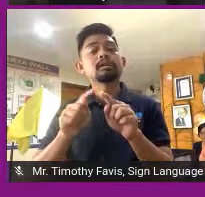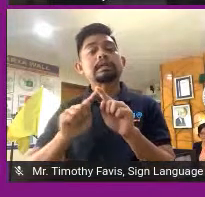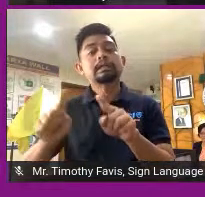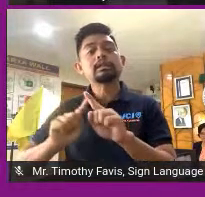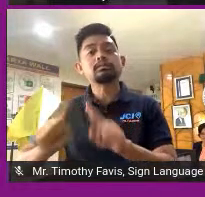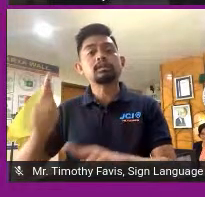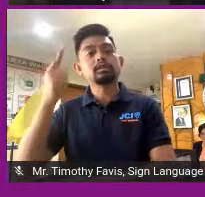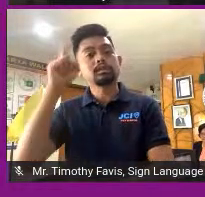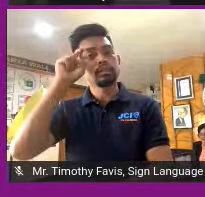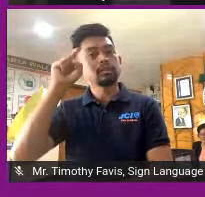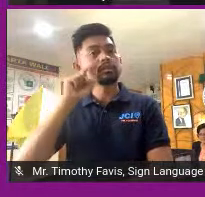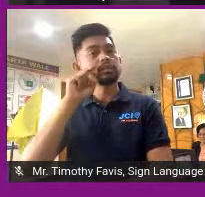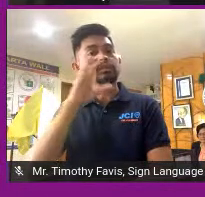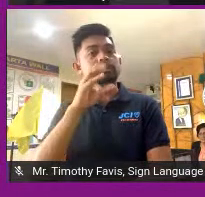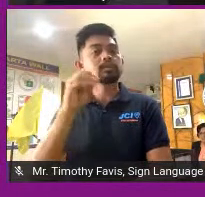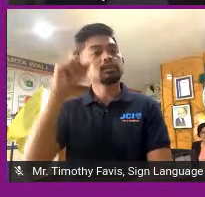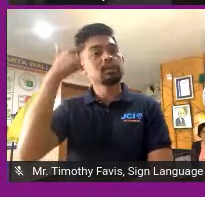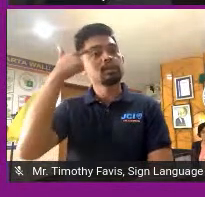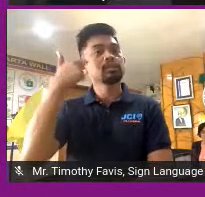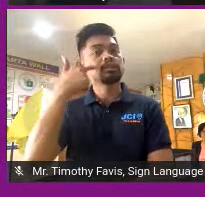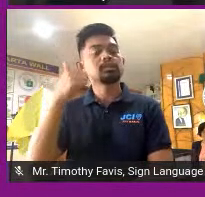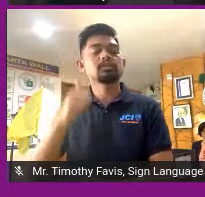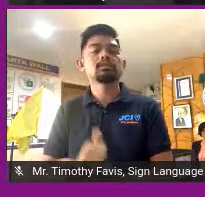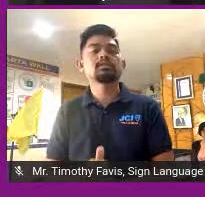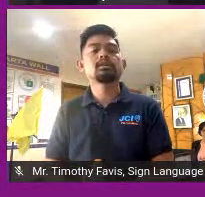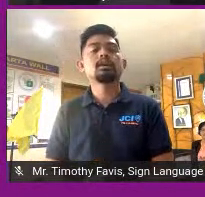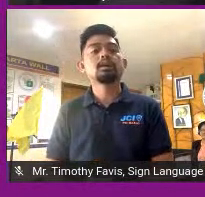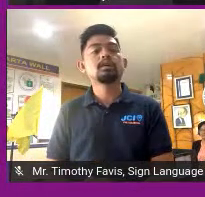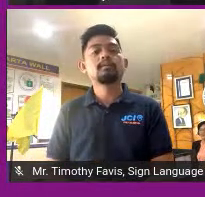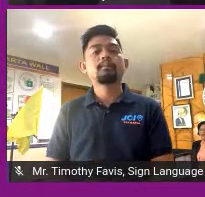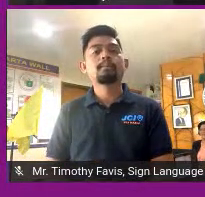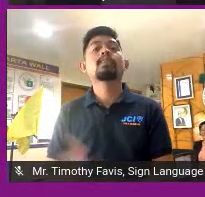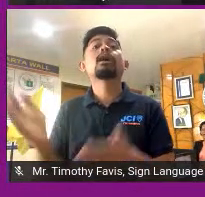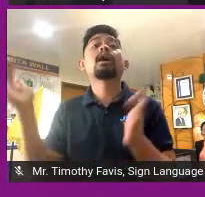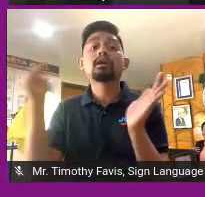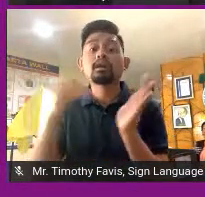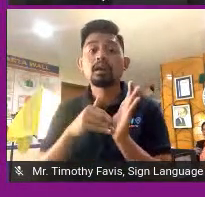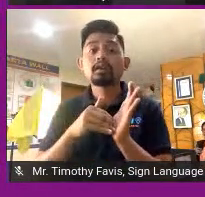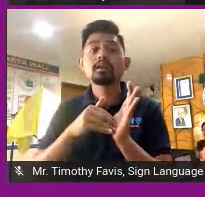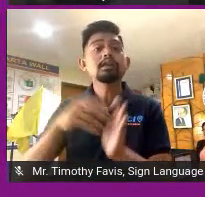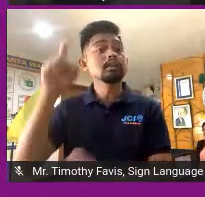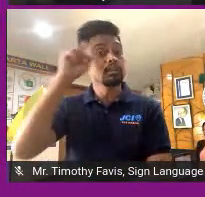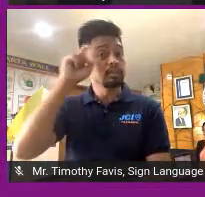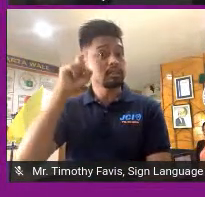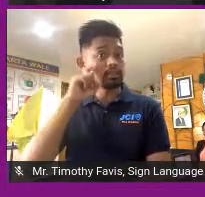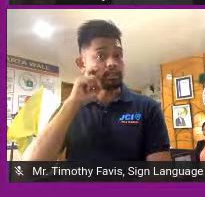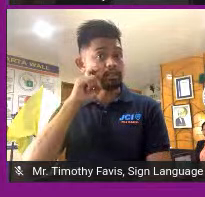gender. Kasi pag sinabi natin sex, it is male or female. Sabi nga kasi kahit na